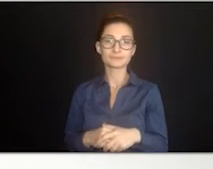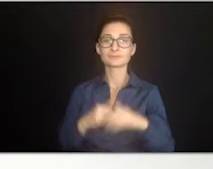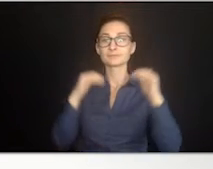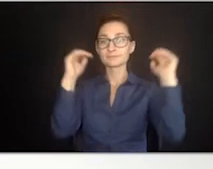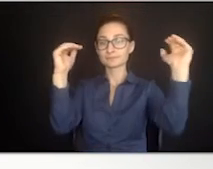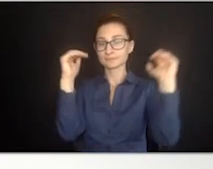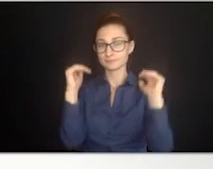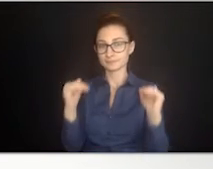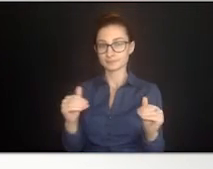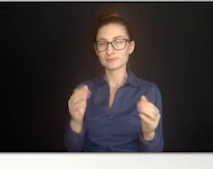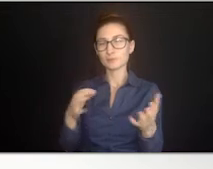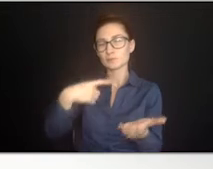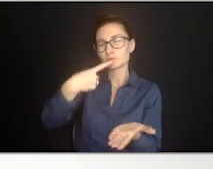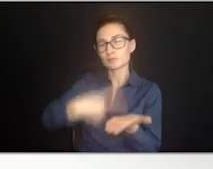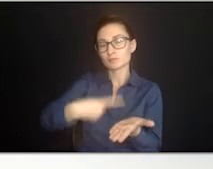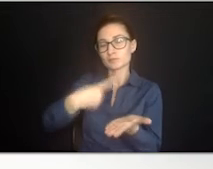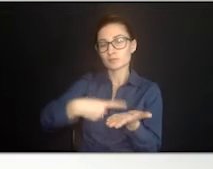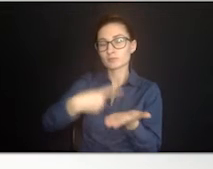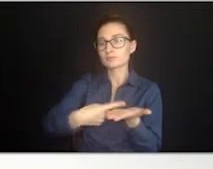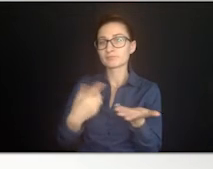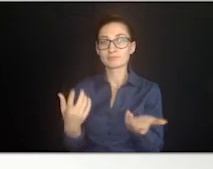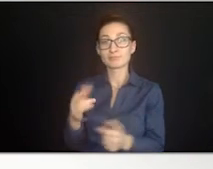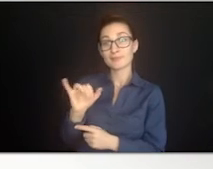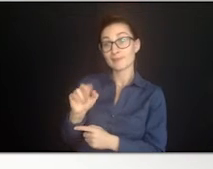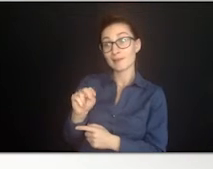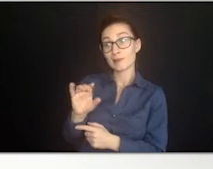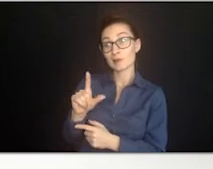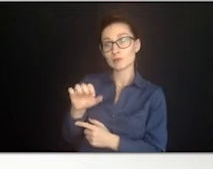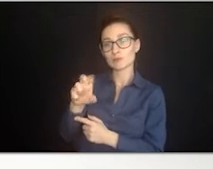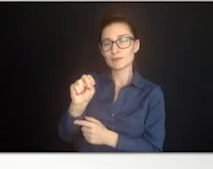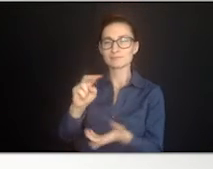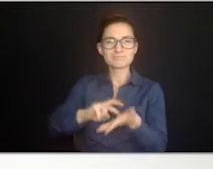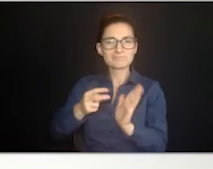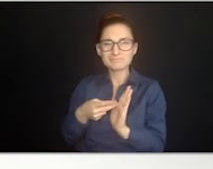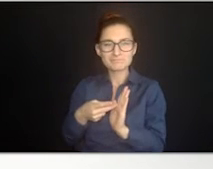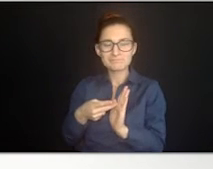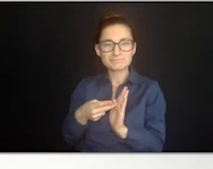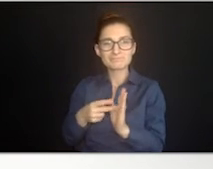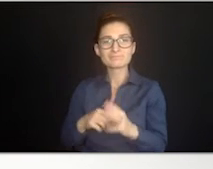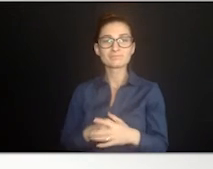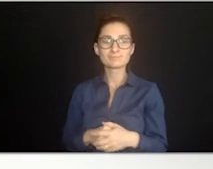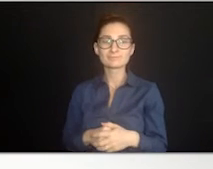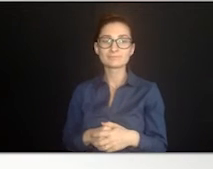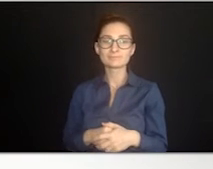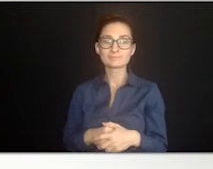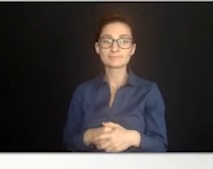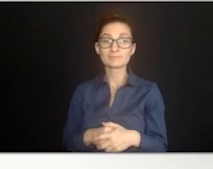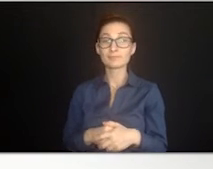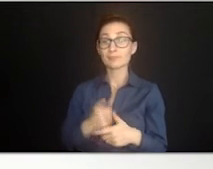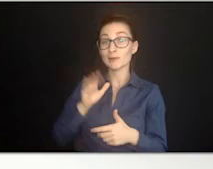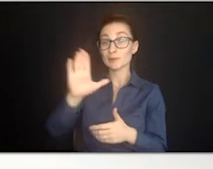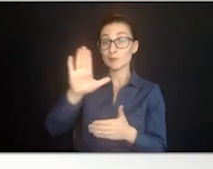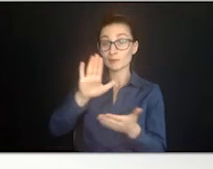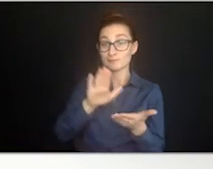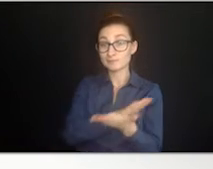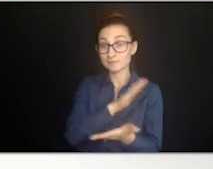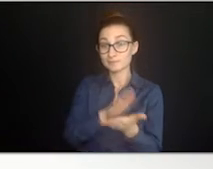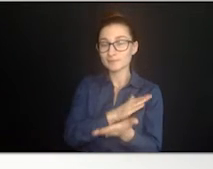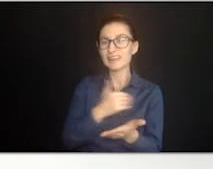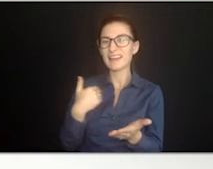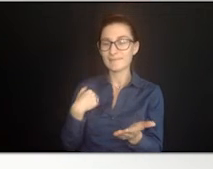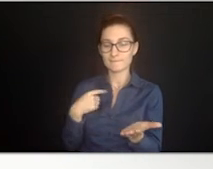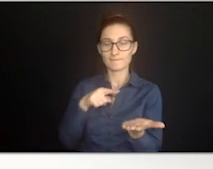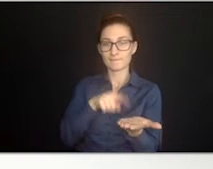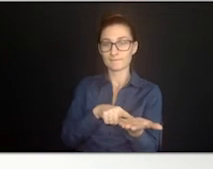So let's talk about, just generally speaking, what inclusion is. In your handouts, there is a